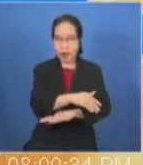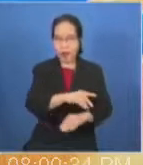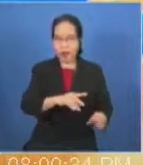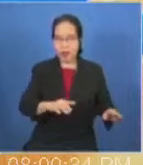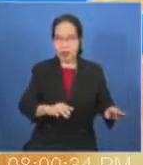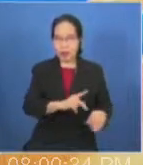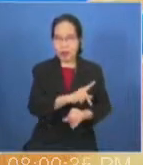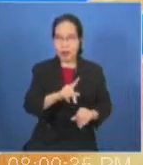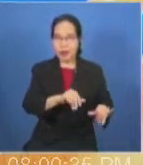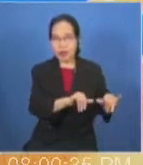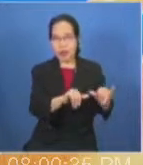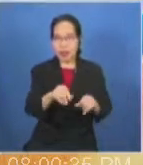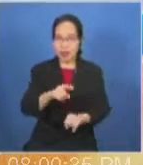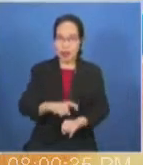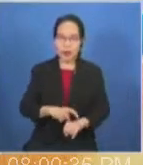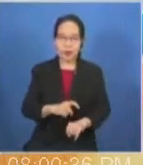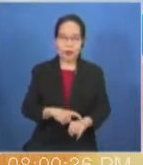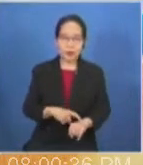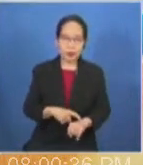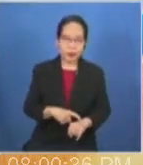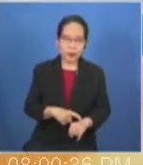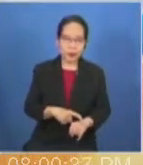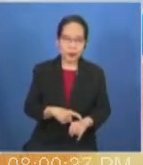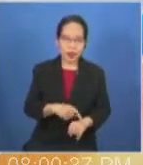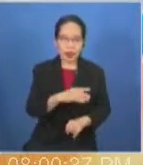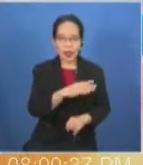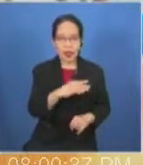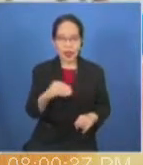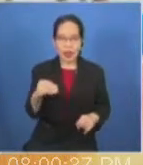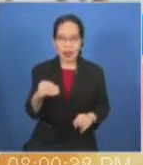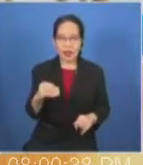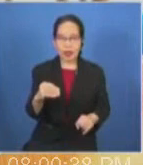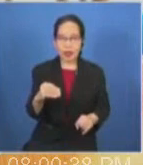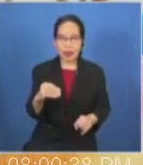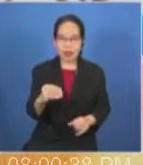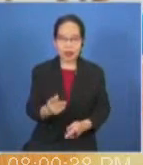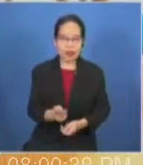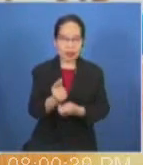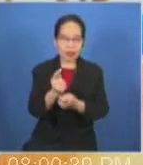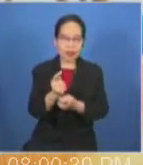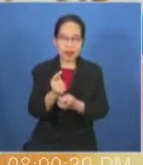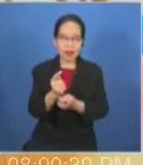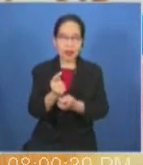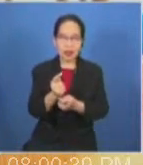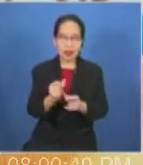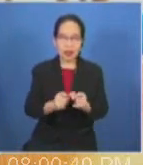January 30, 2023, Monday, 7 p.m. That is at Philippine Standard Time.